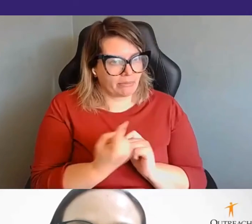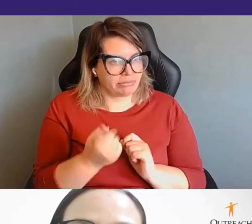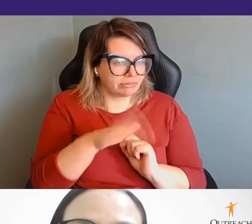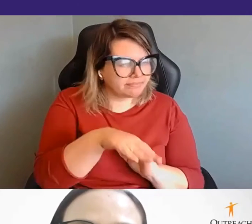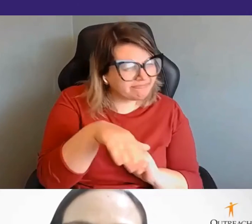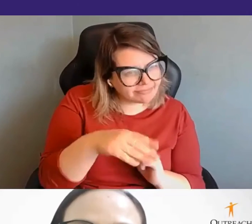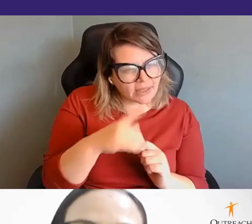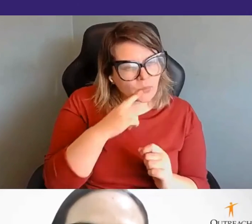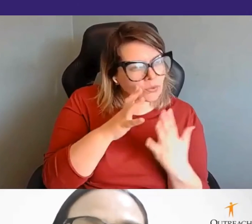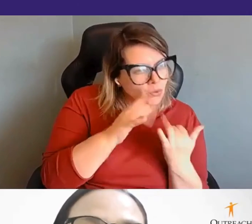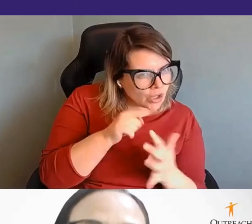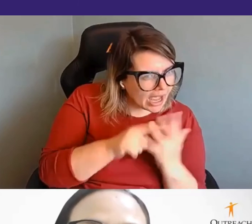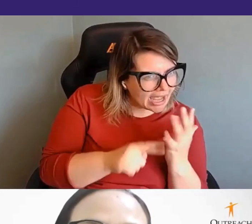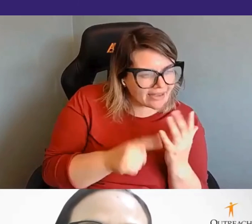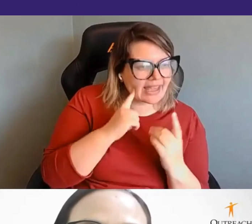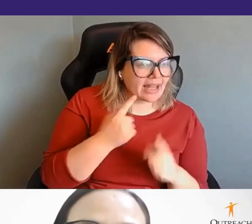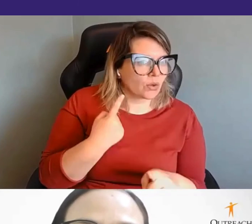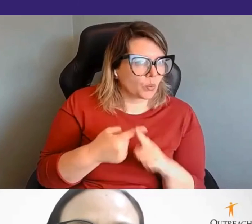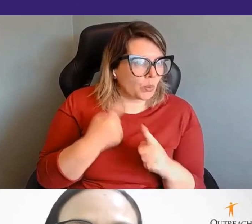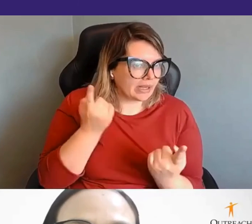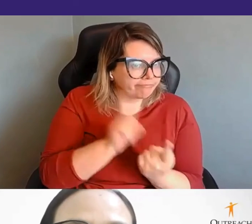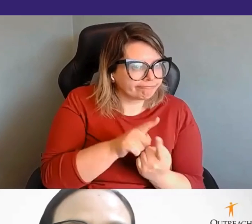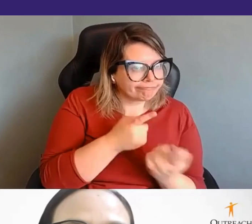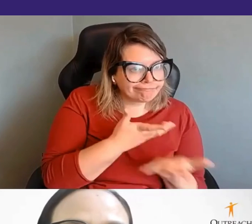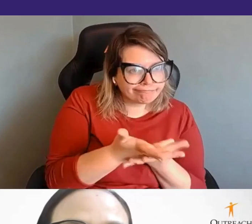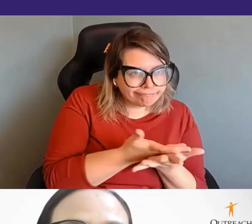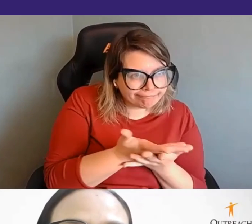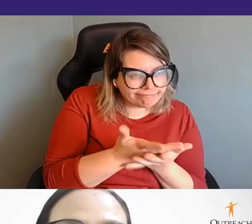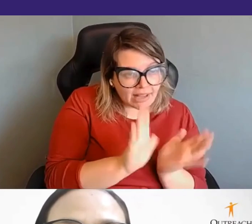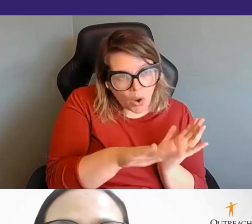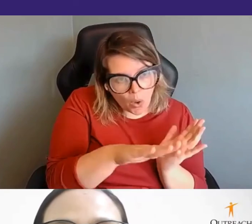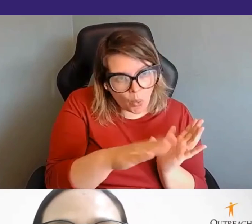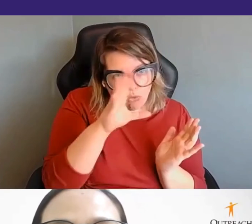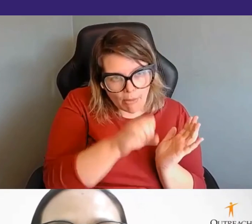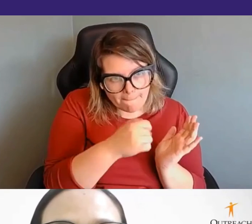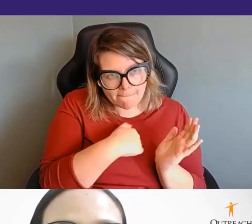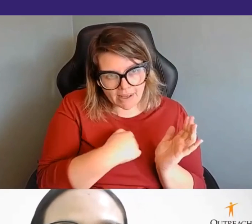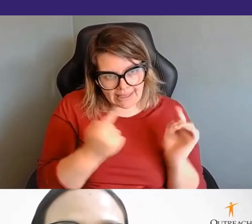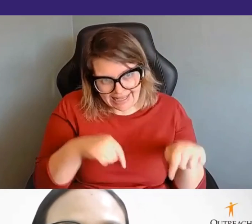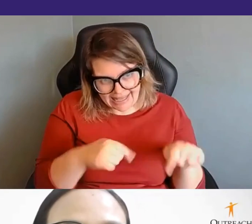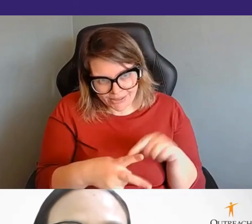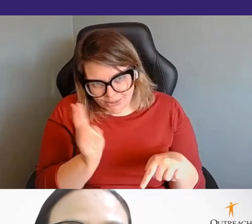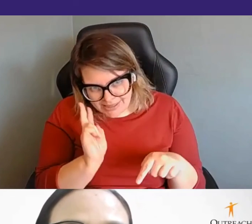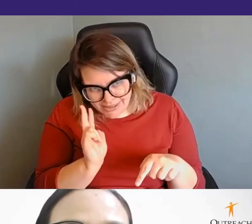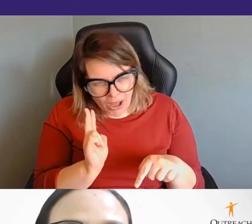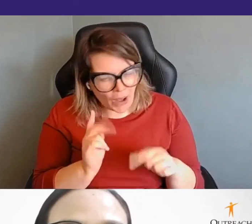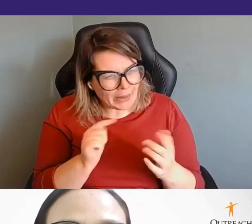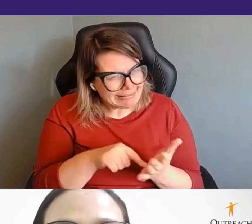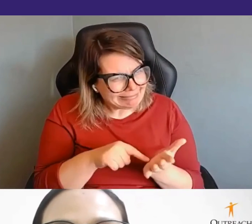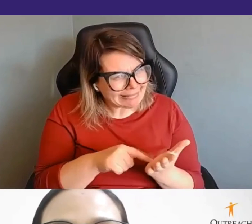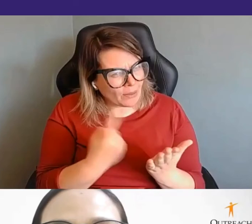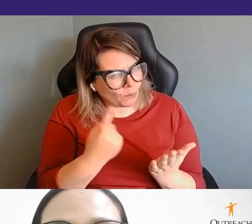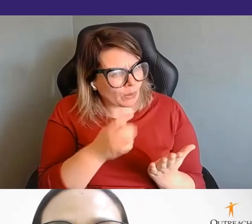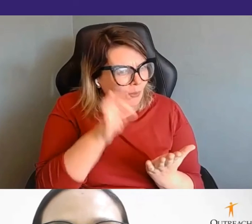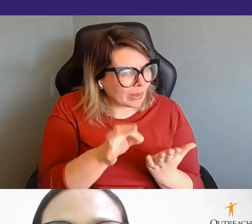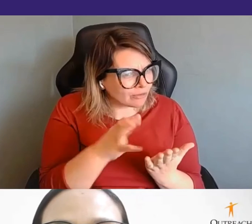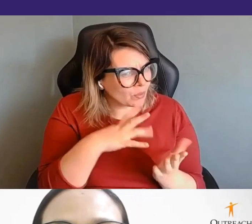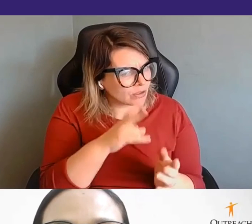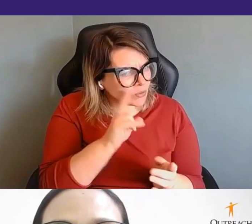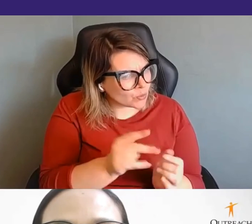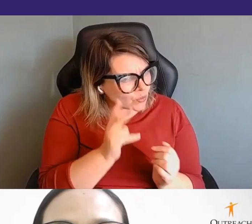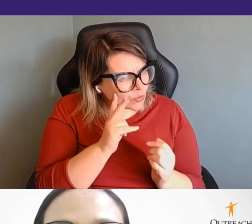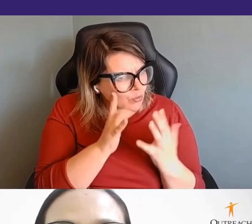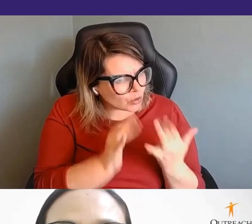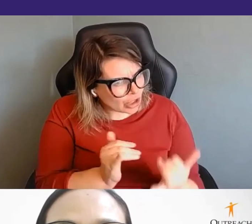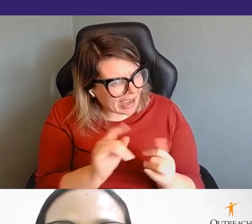that aspect. They can go back and they can say, hey, remember I was here 2 weeks ago. You know what? There's that one question. I just want to double check